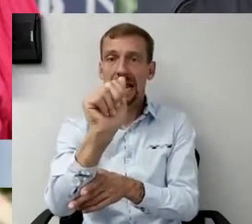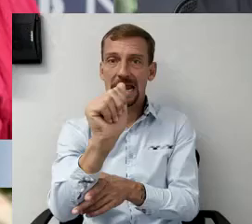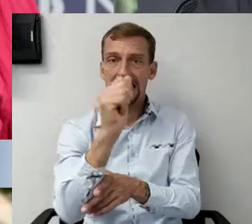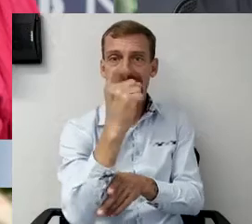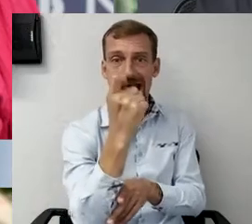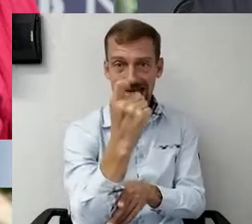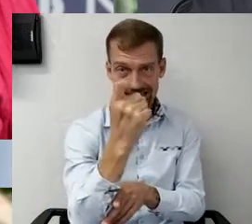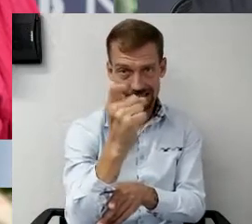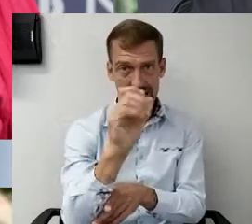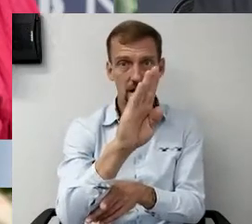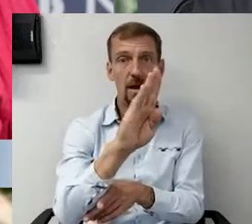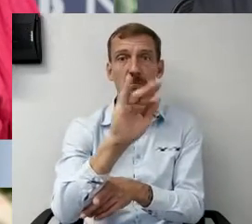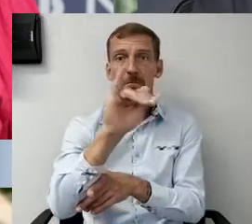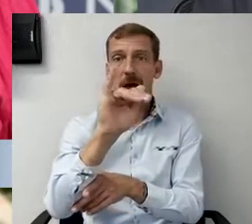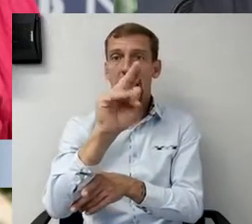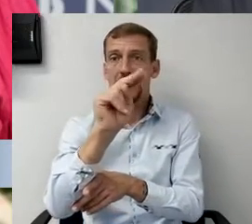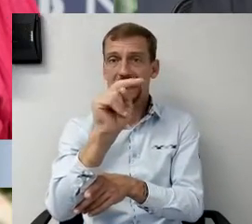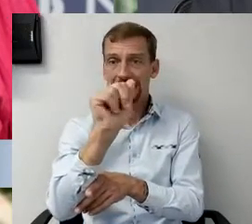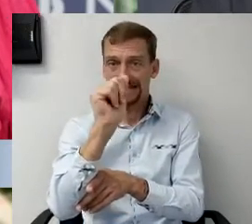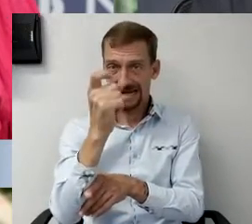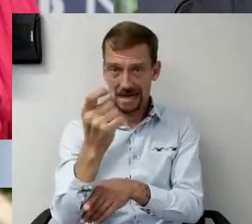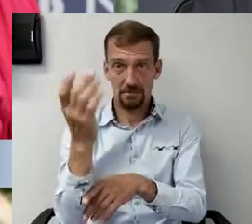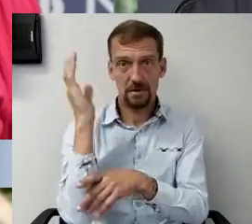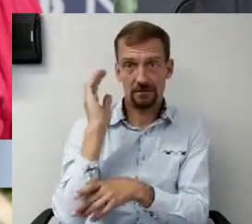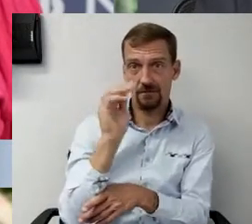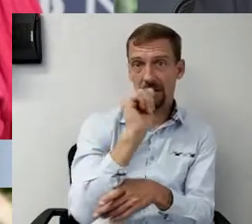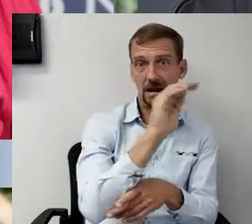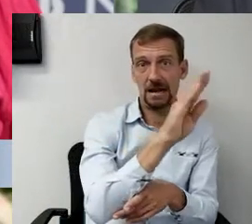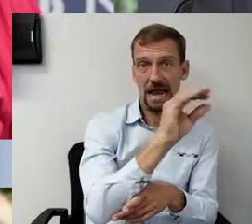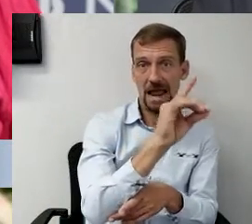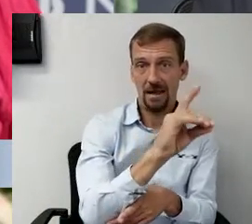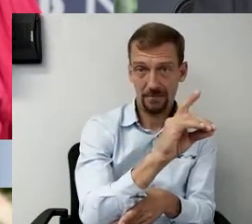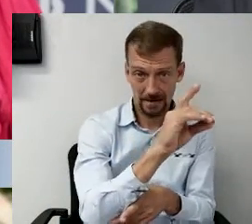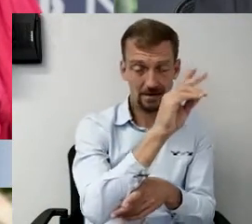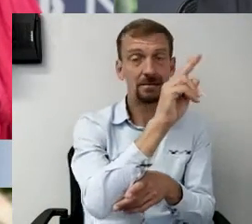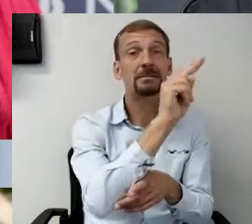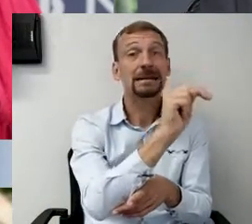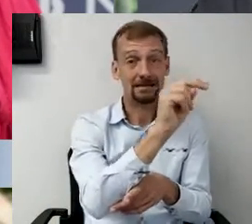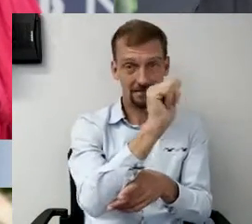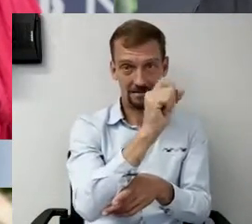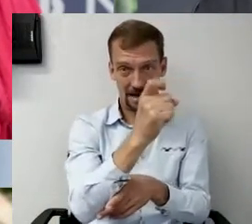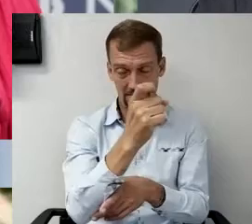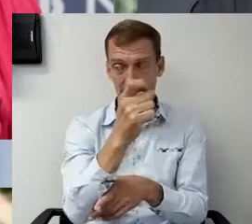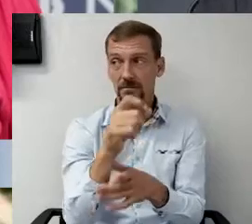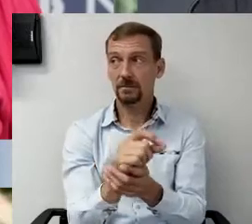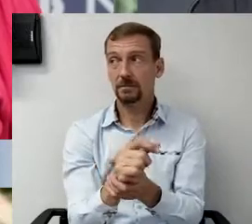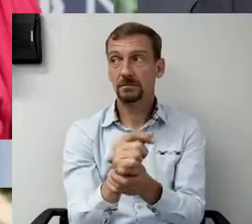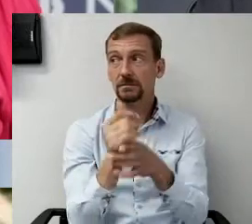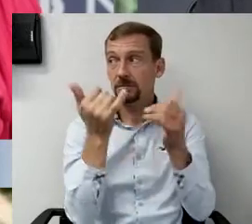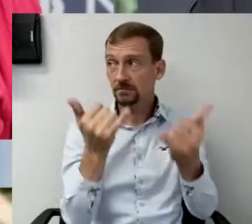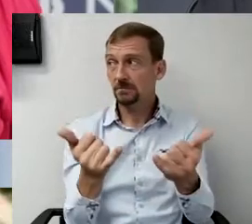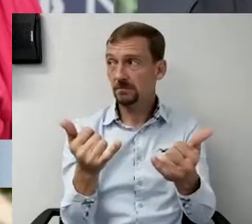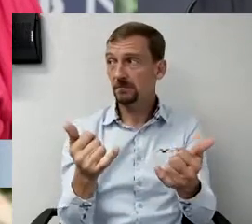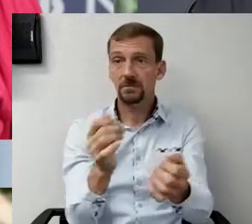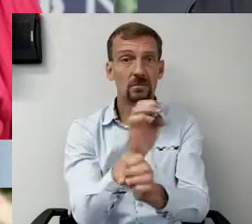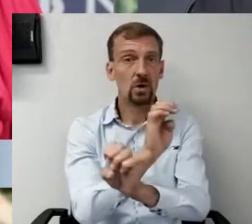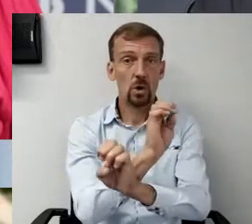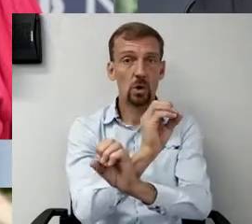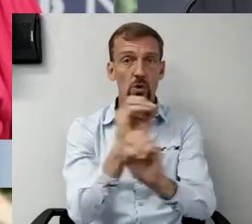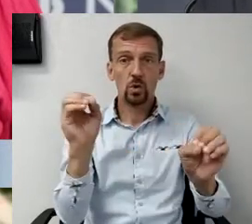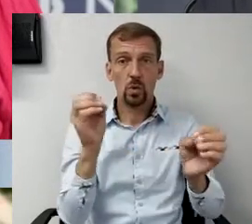Binax. So you have Abbott ID Now. This is Abbott Binax Now. There's really no